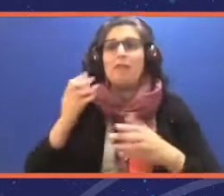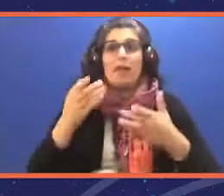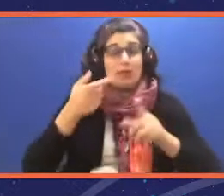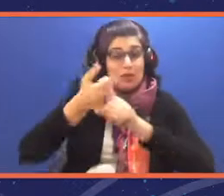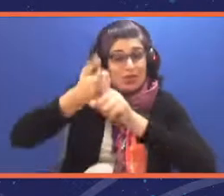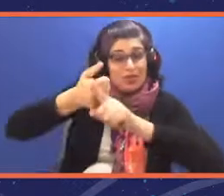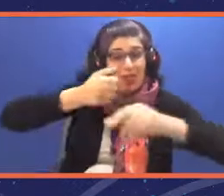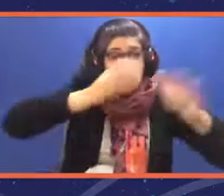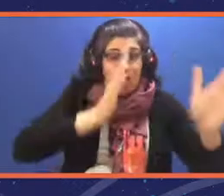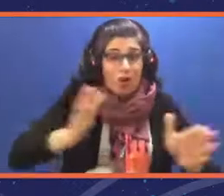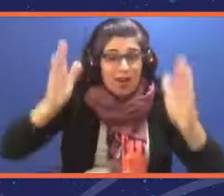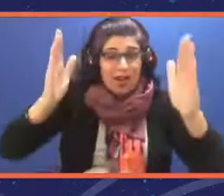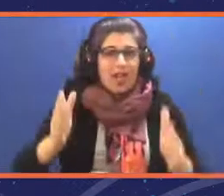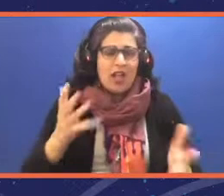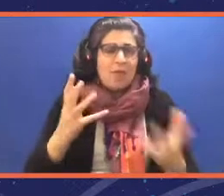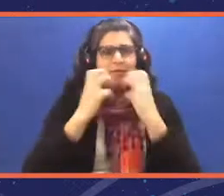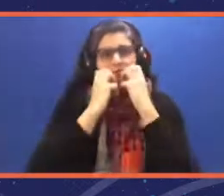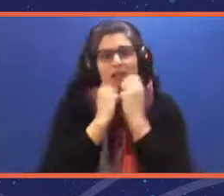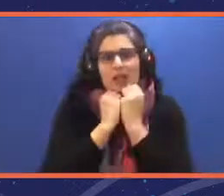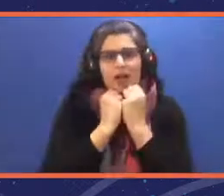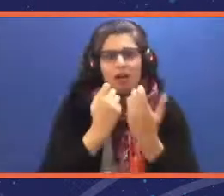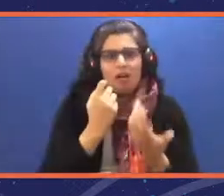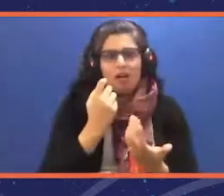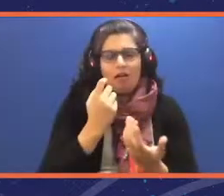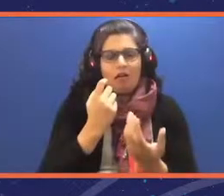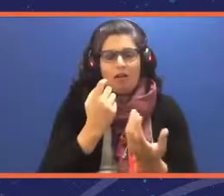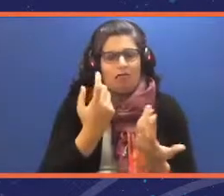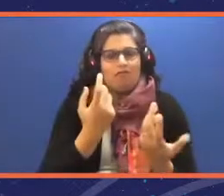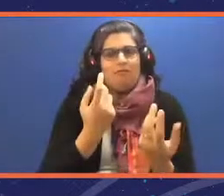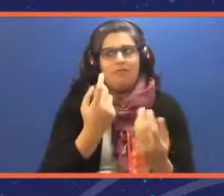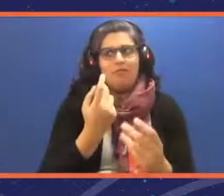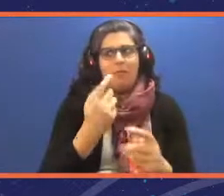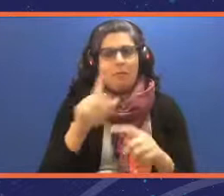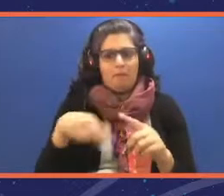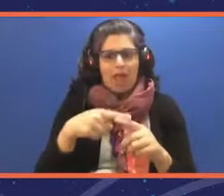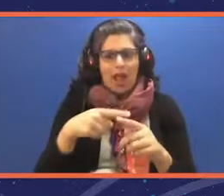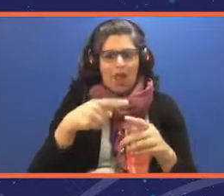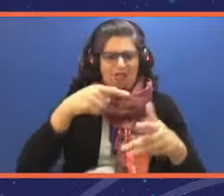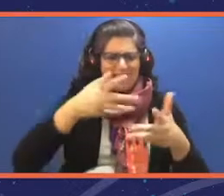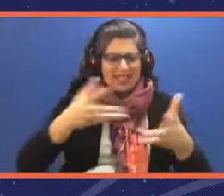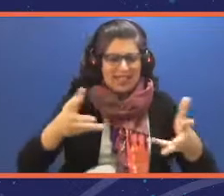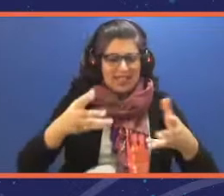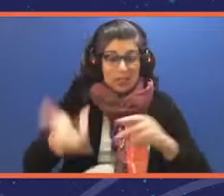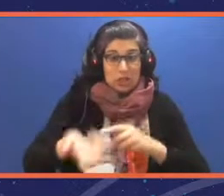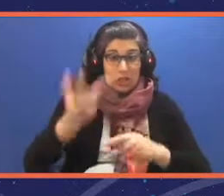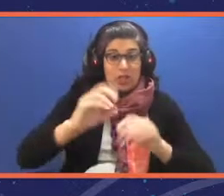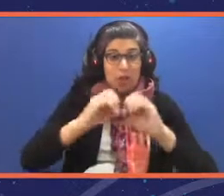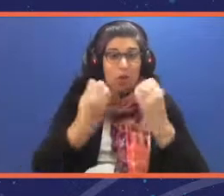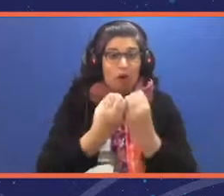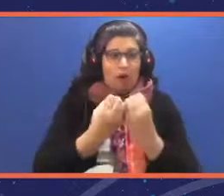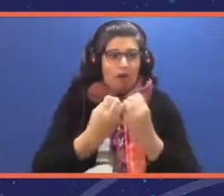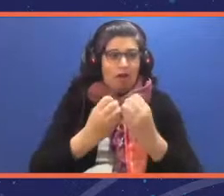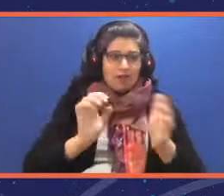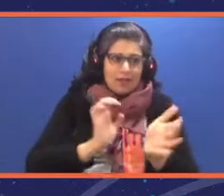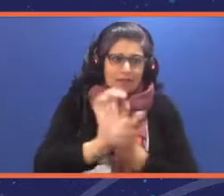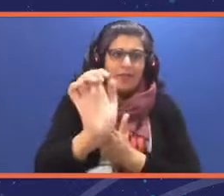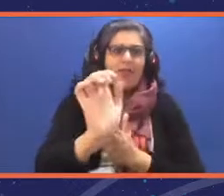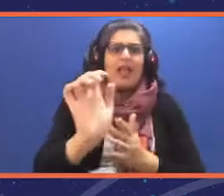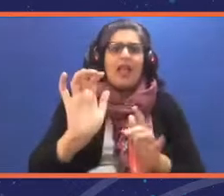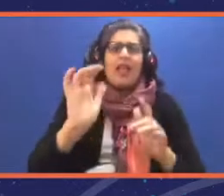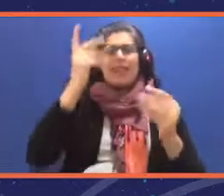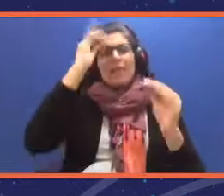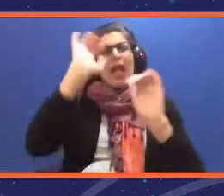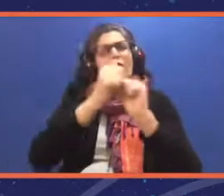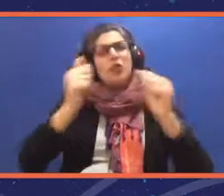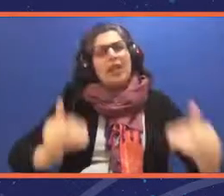care about some of the things that these three organizations are pushing out. Really think about how you can advance our political work through arts,